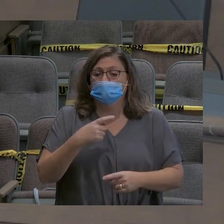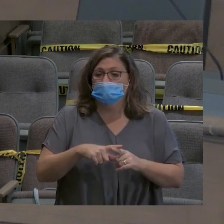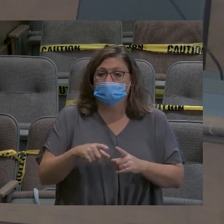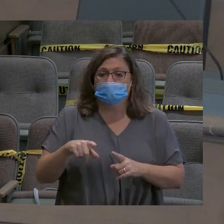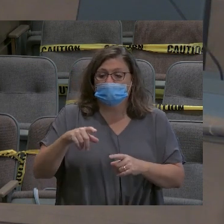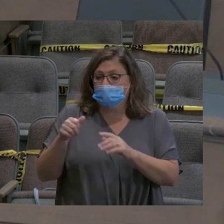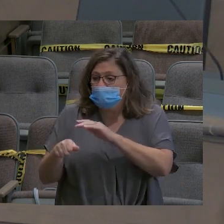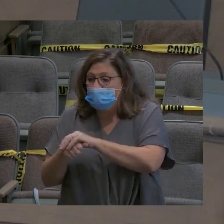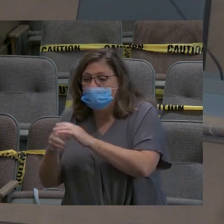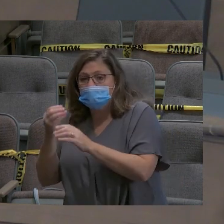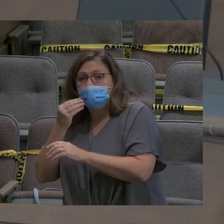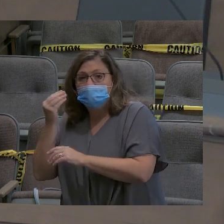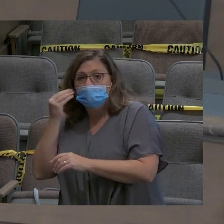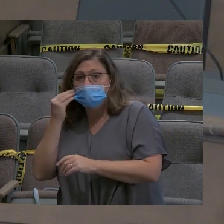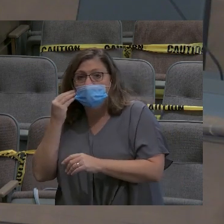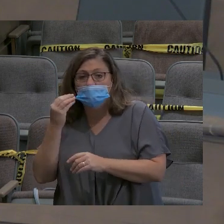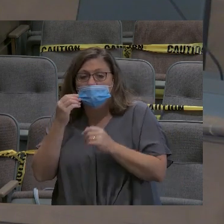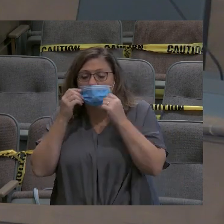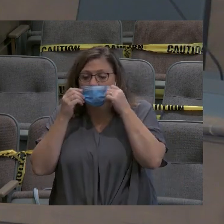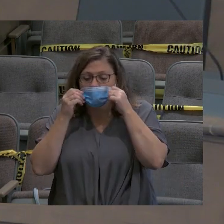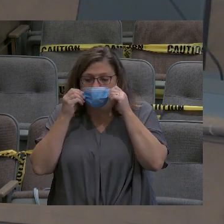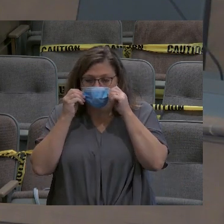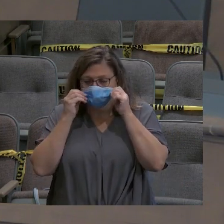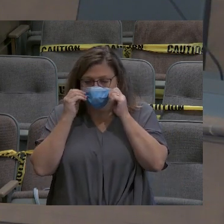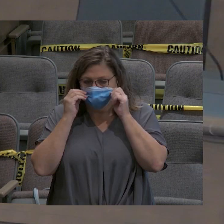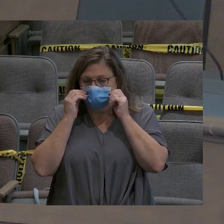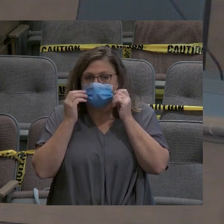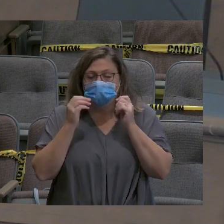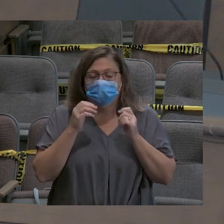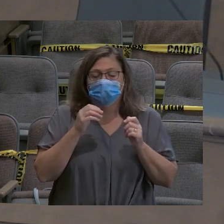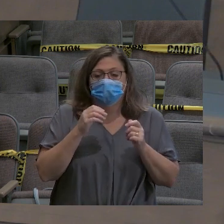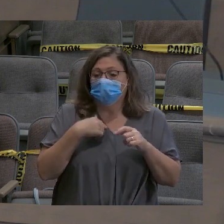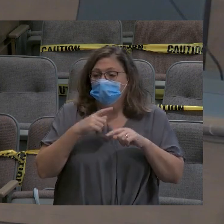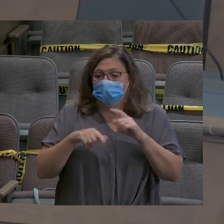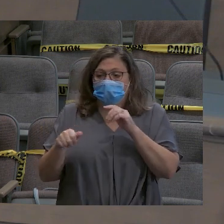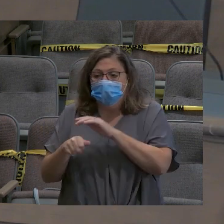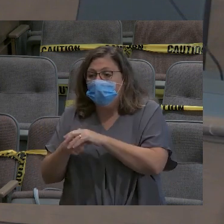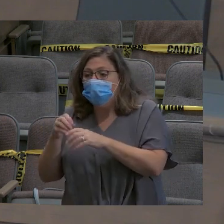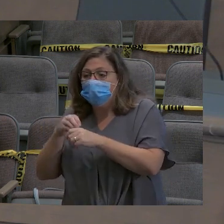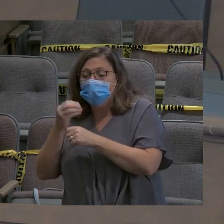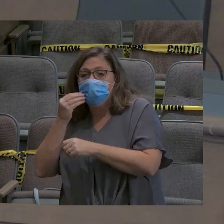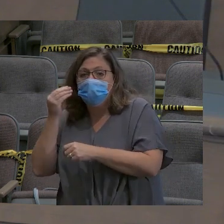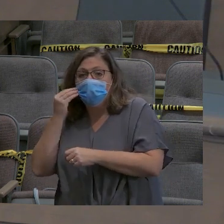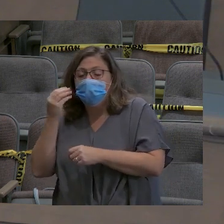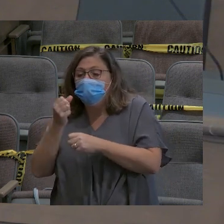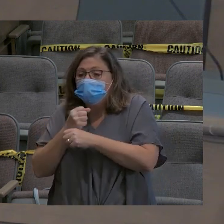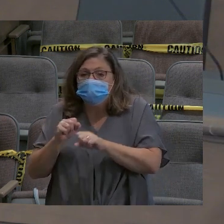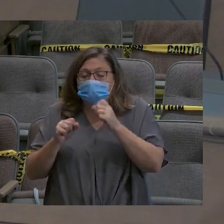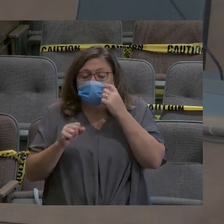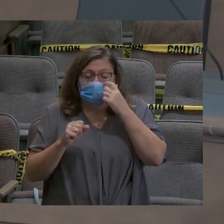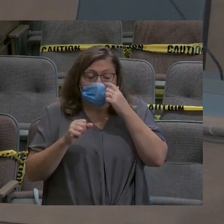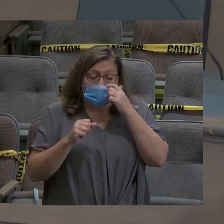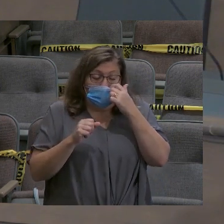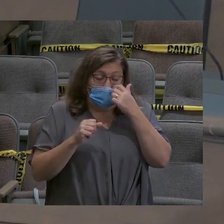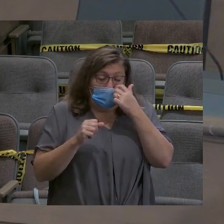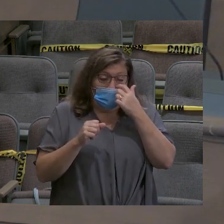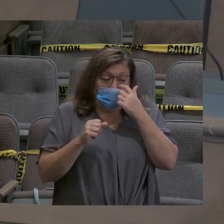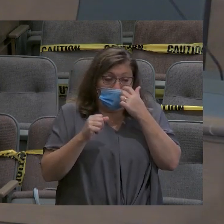homes. And these are very practical, and I think they would be successful measures.